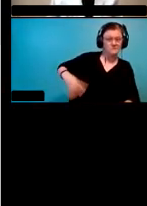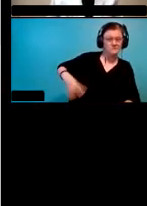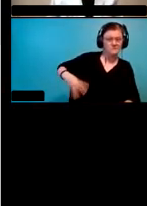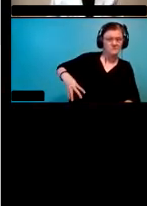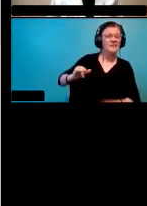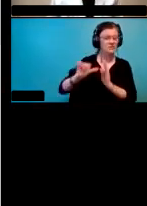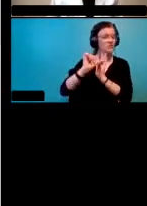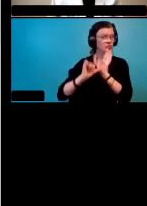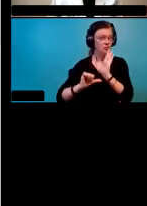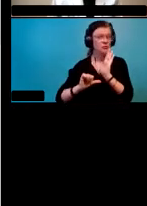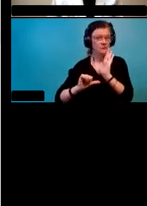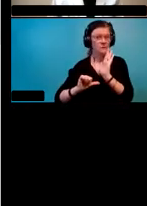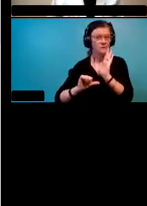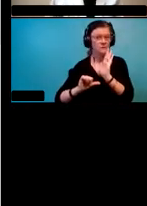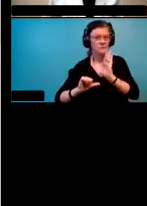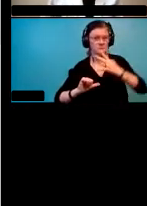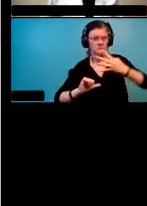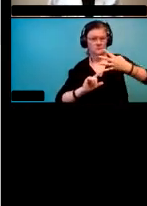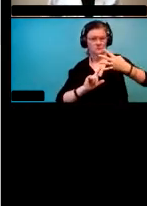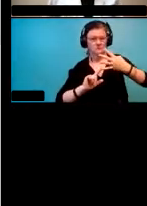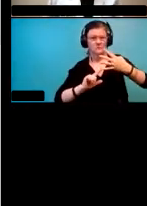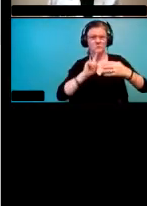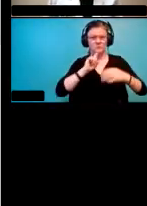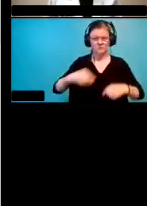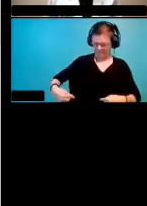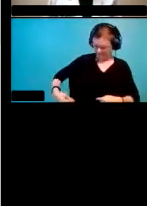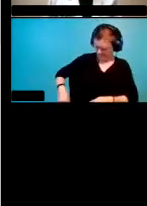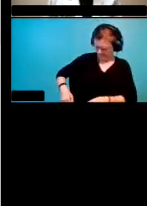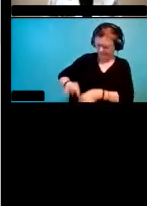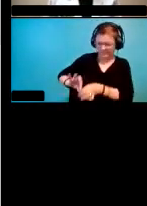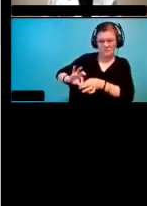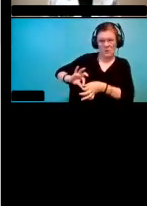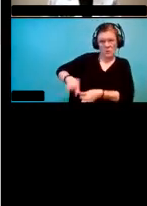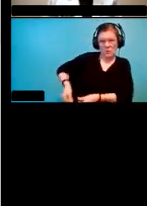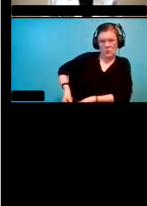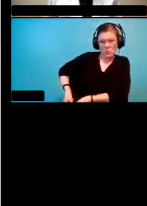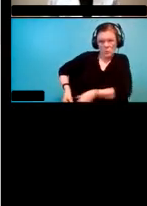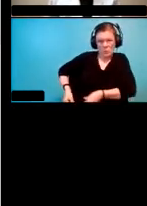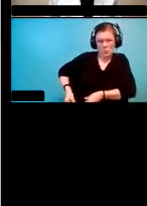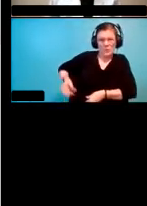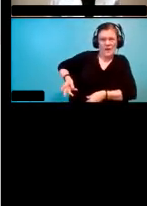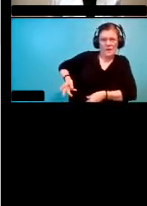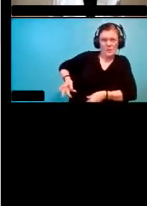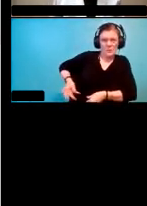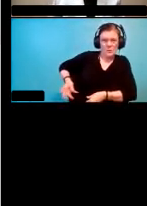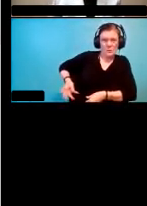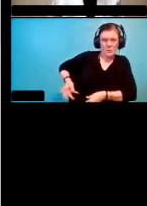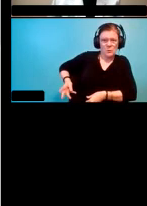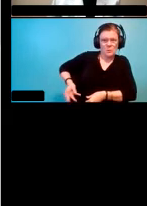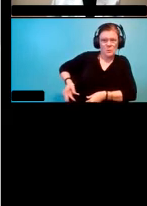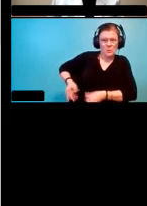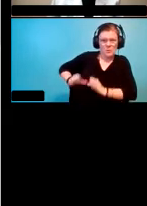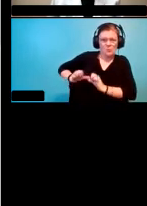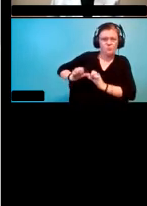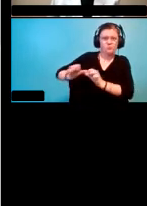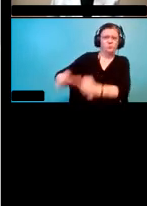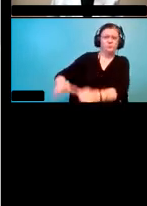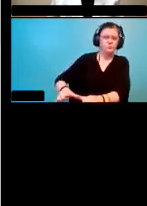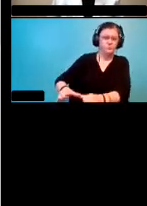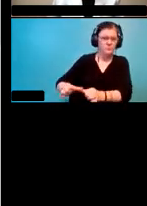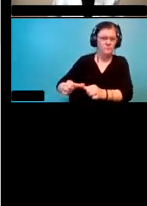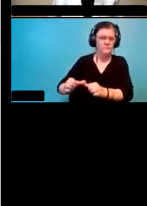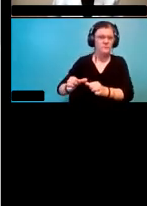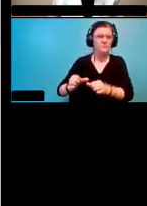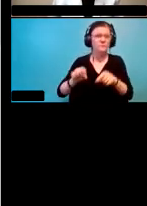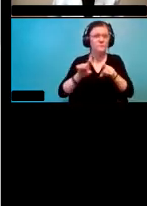surgery, and it goes into the abdomen, and it's continuous levodopa through a pump. And